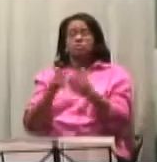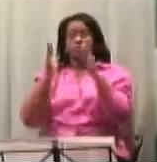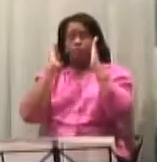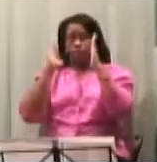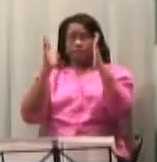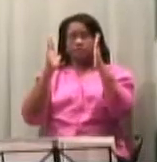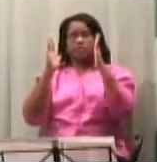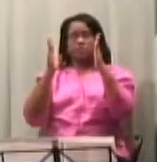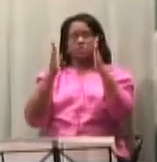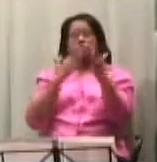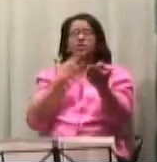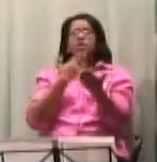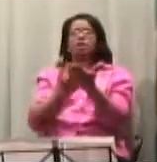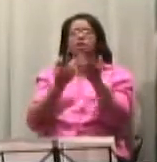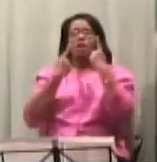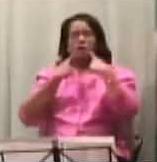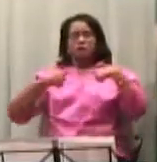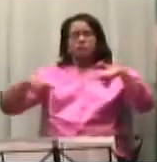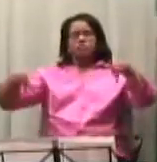Lord.